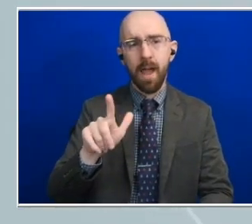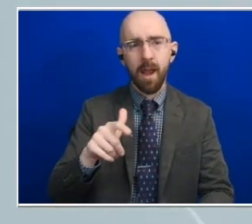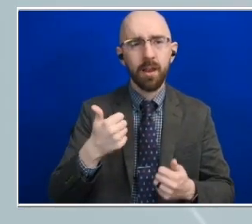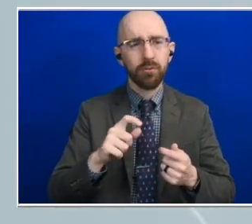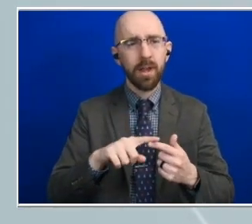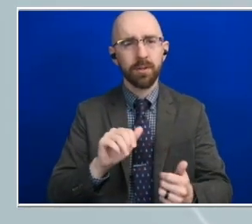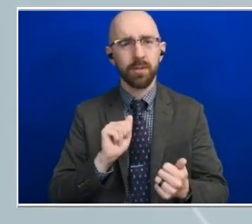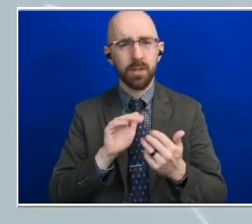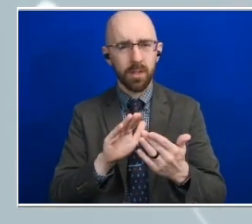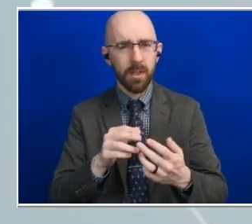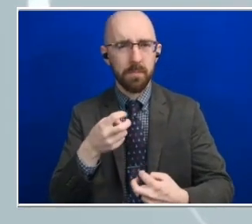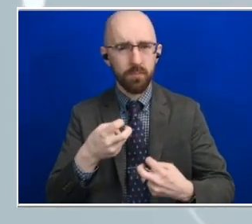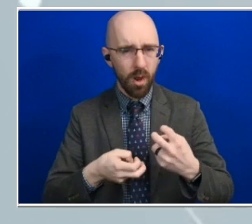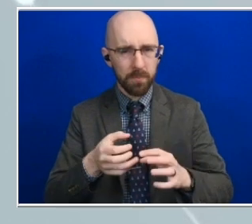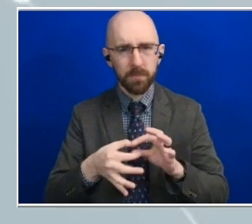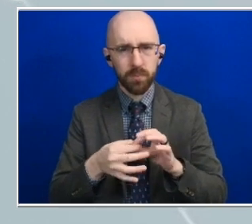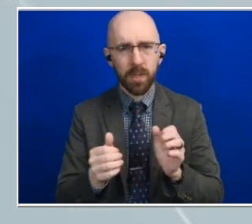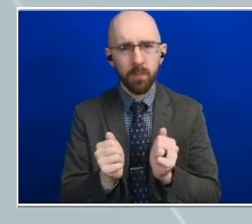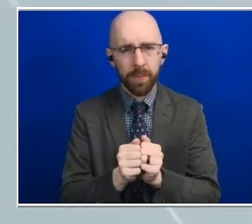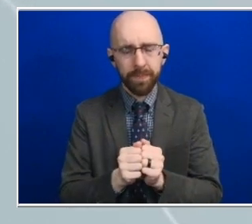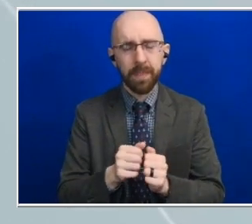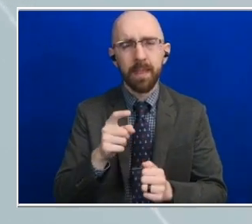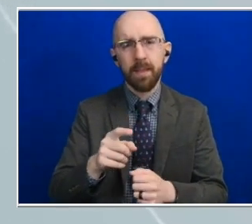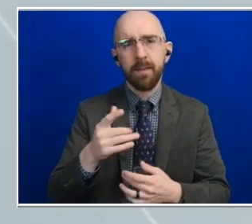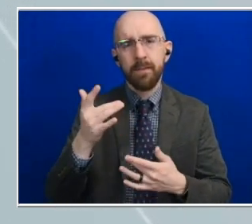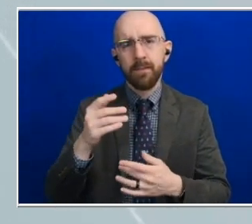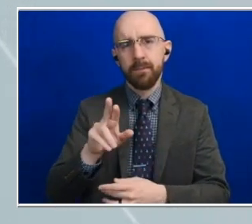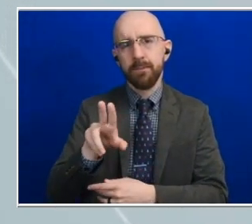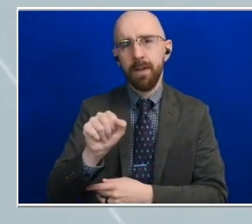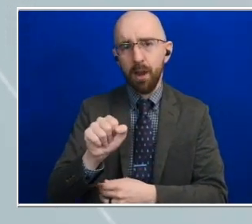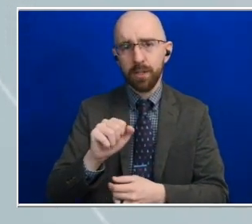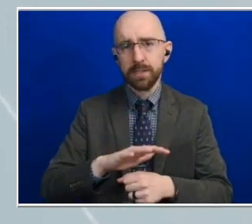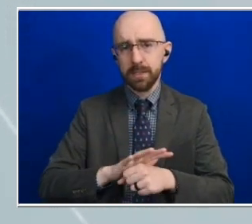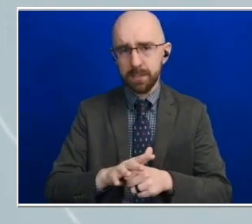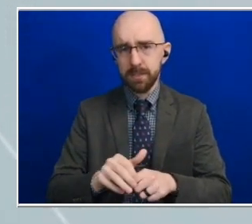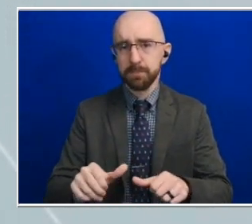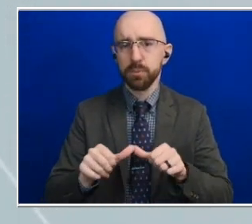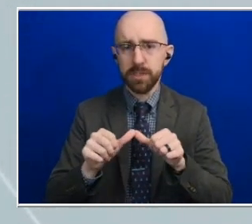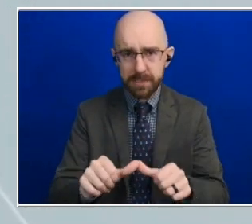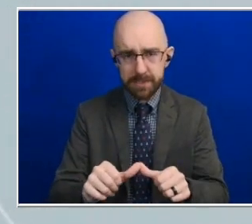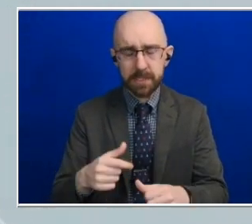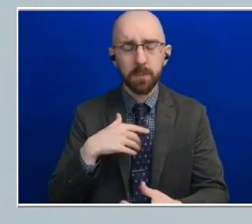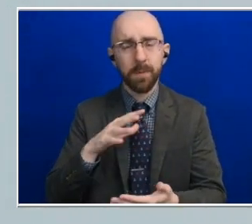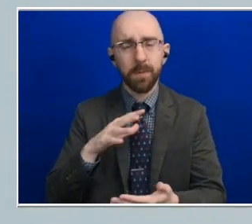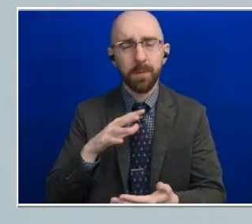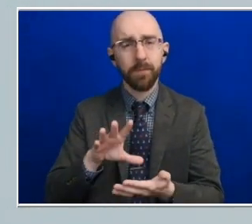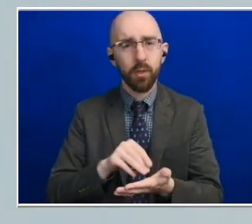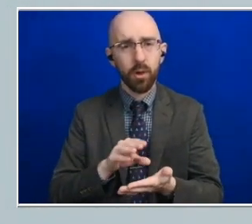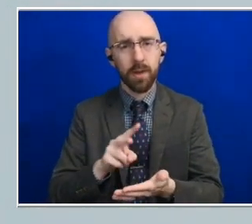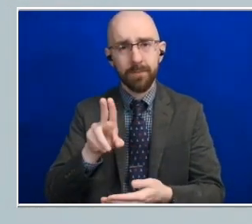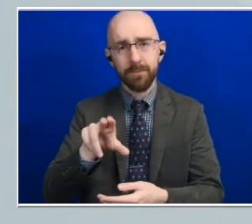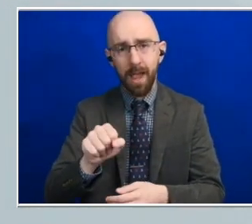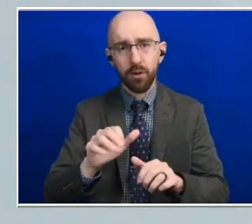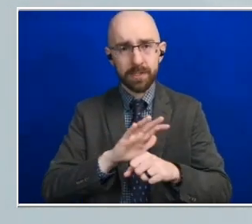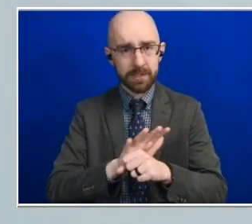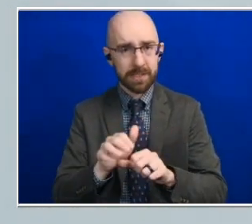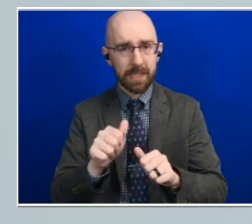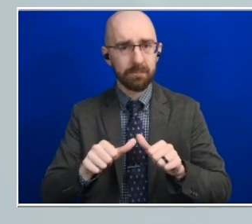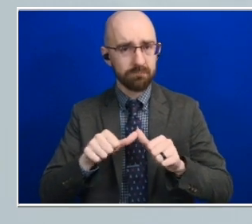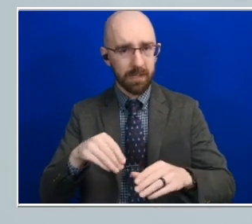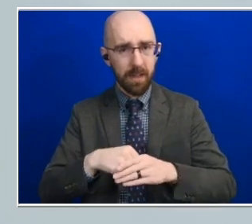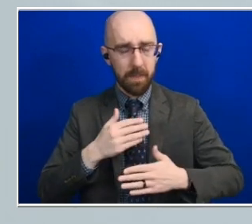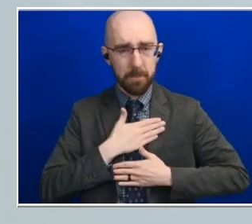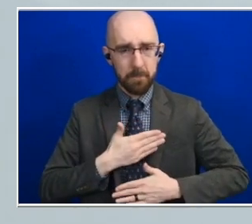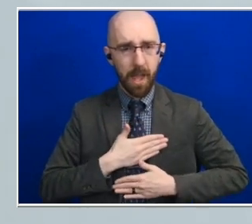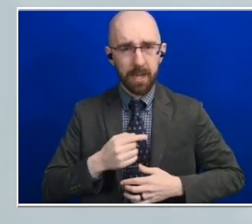about the virus persisting. And we've learned that the virus can persist in your body in different pockets that